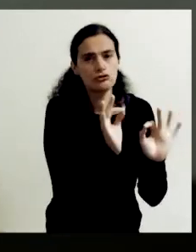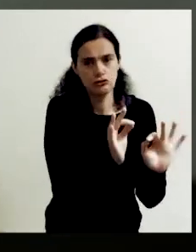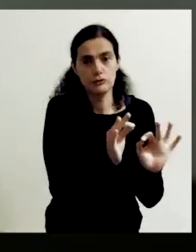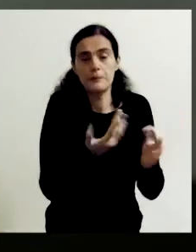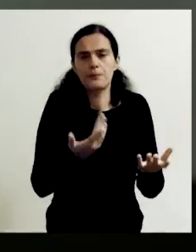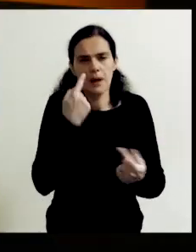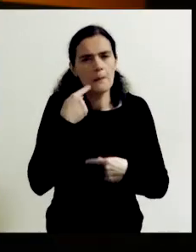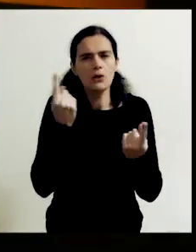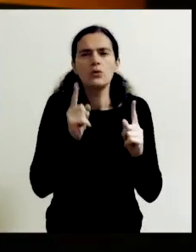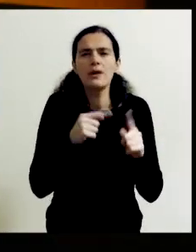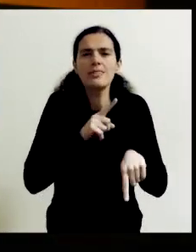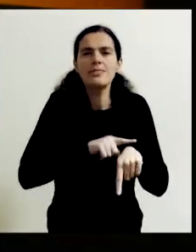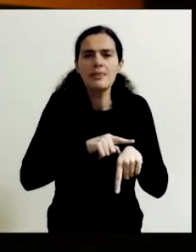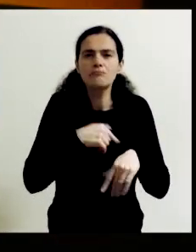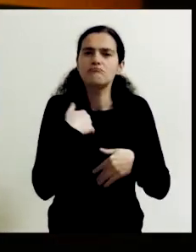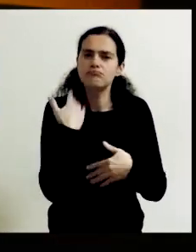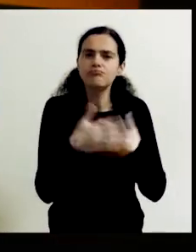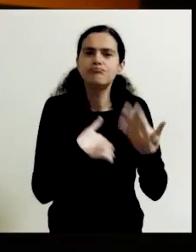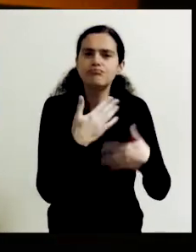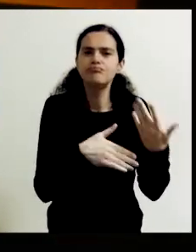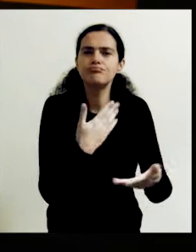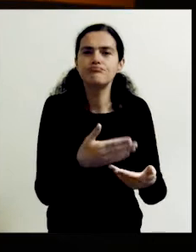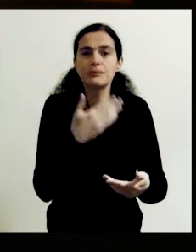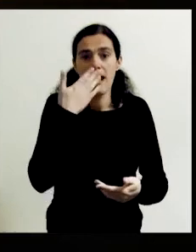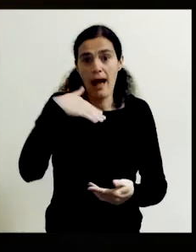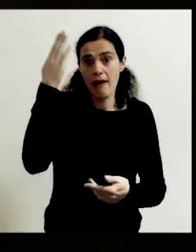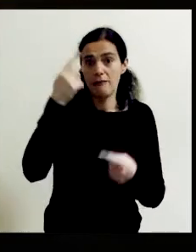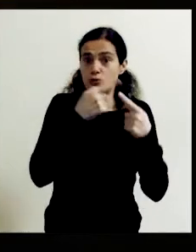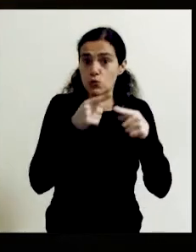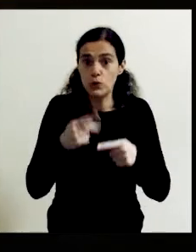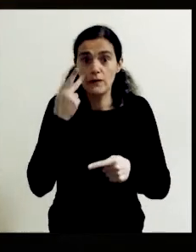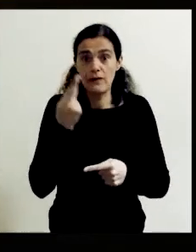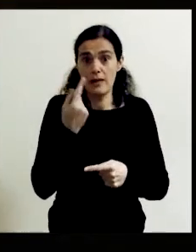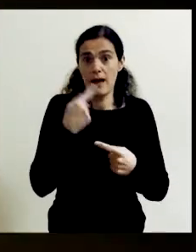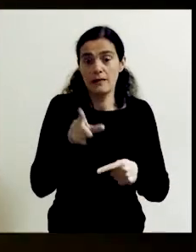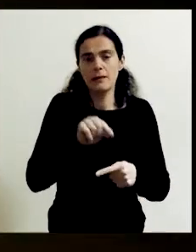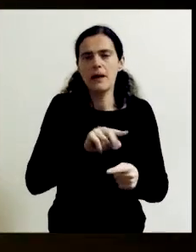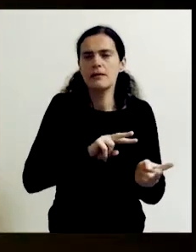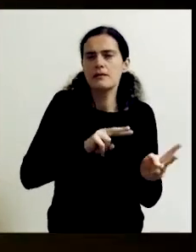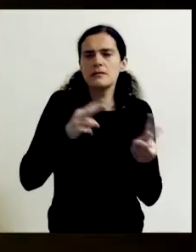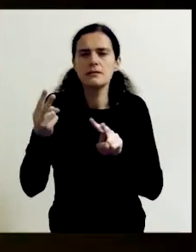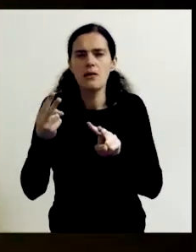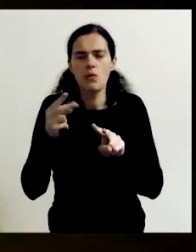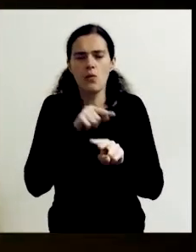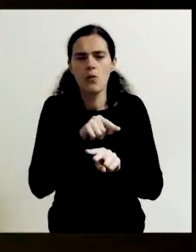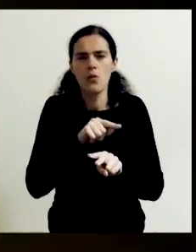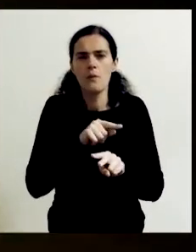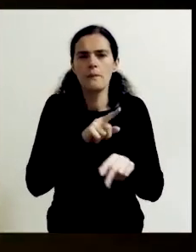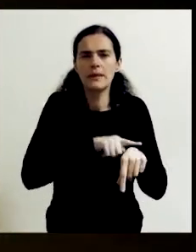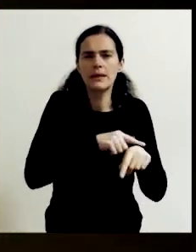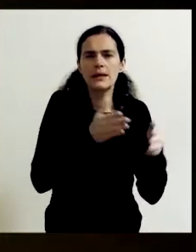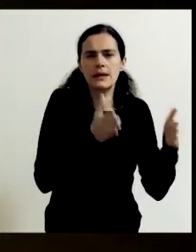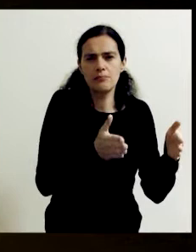by other people, suggesting the passage of time, different ages of life, and eventually the transition